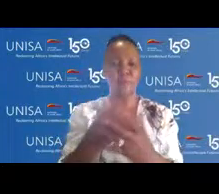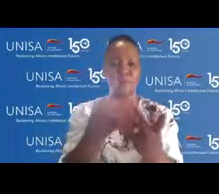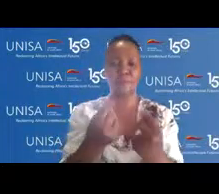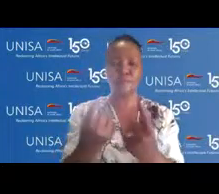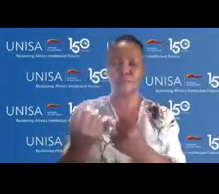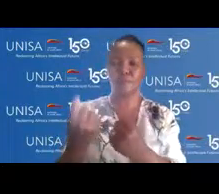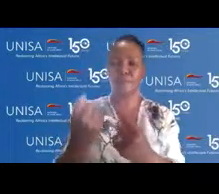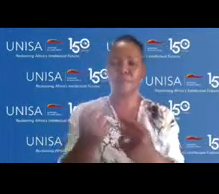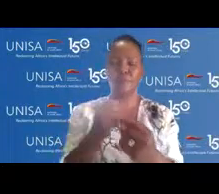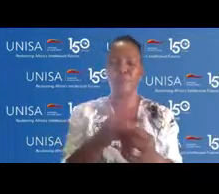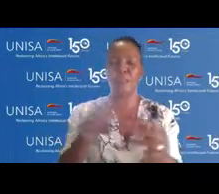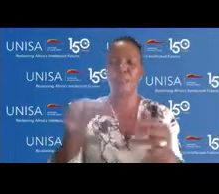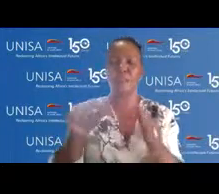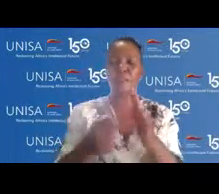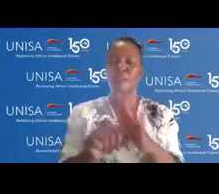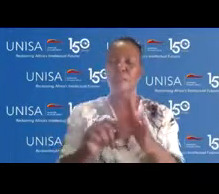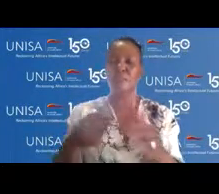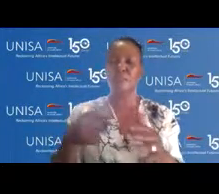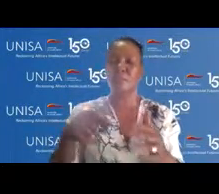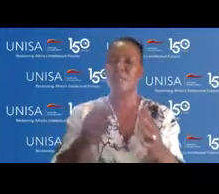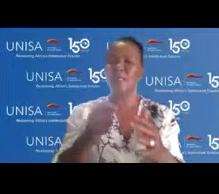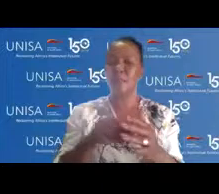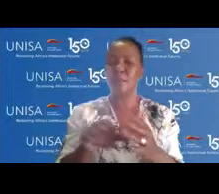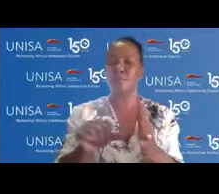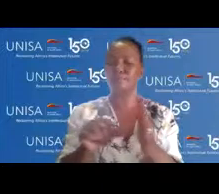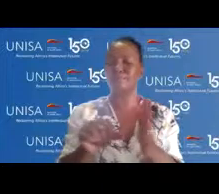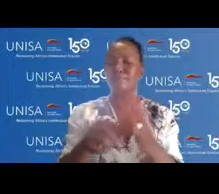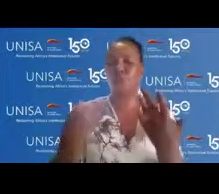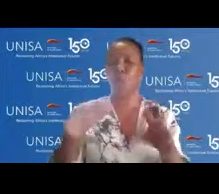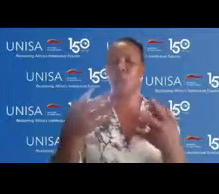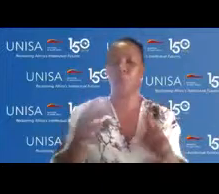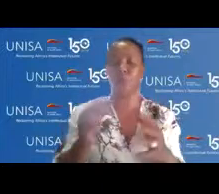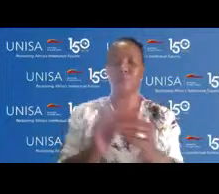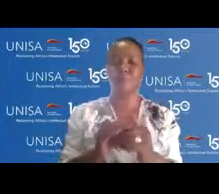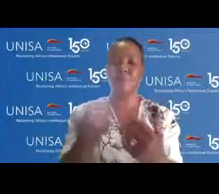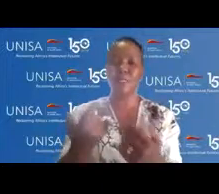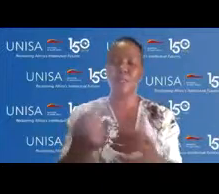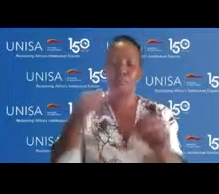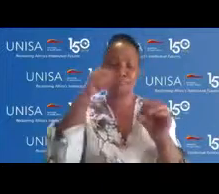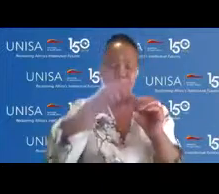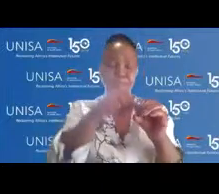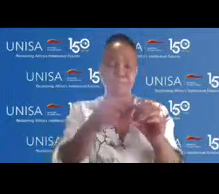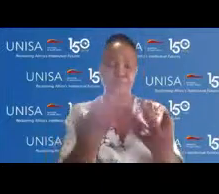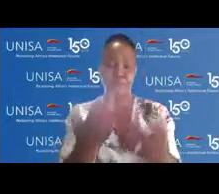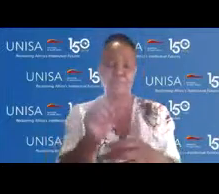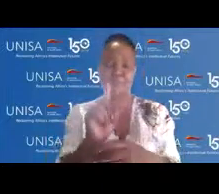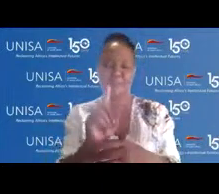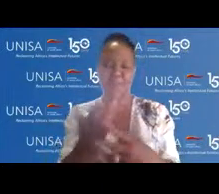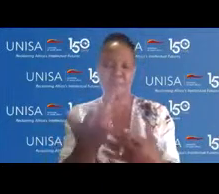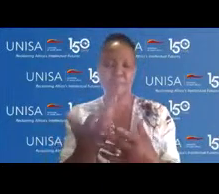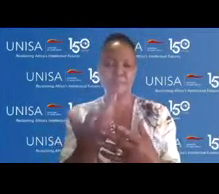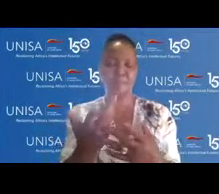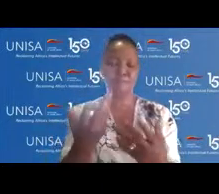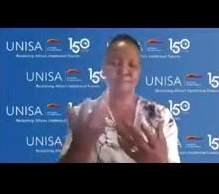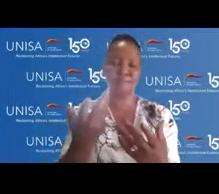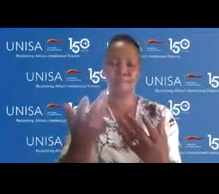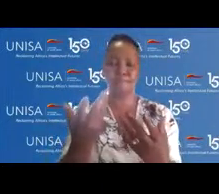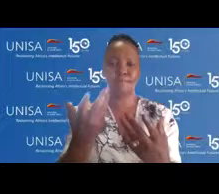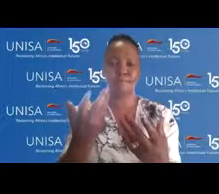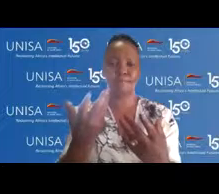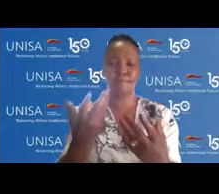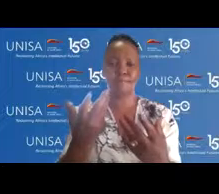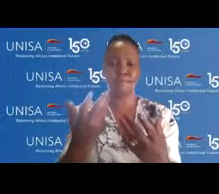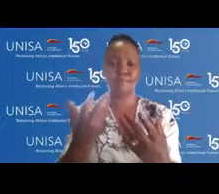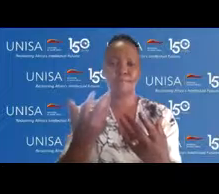what will be covered, and then also the content where it goes into the, how can I say, as